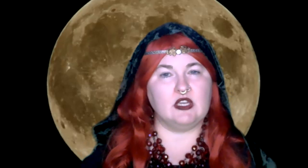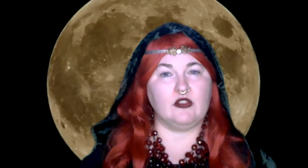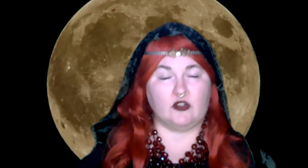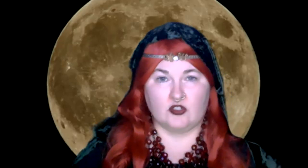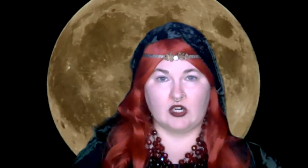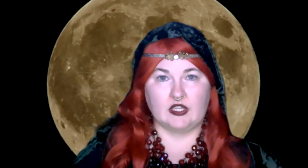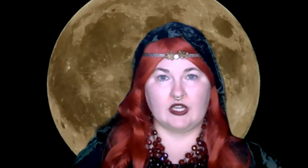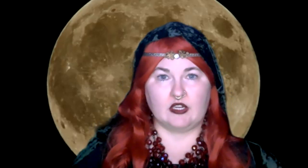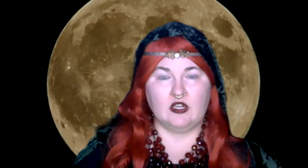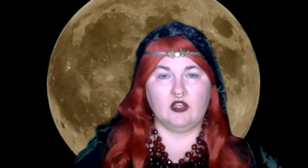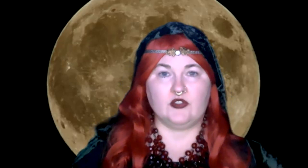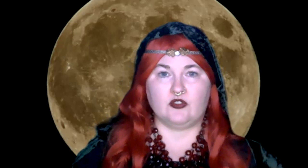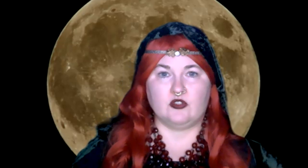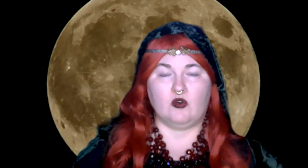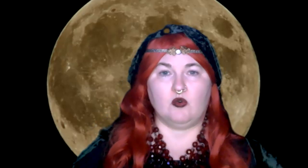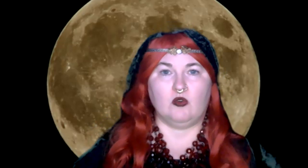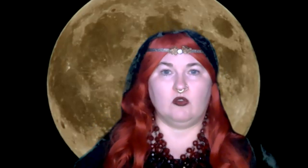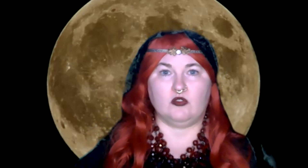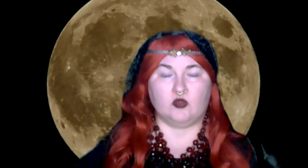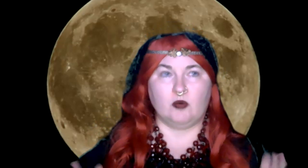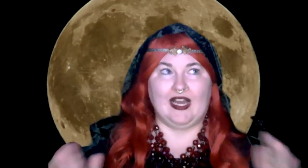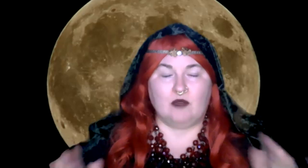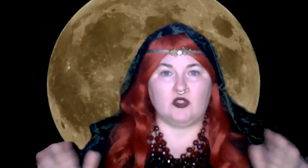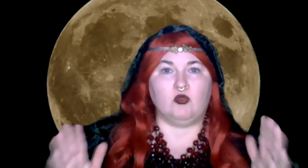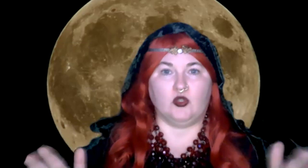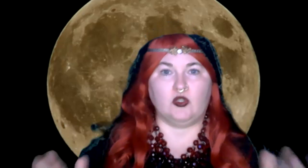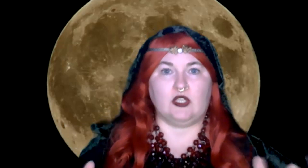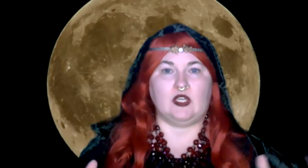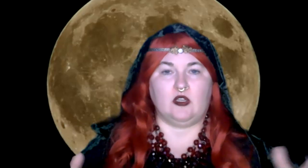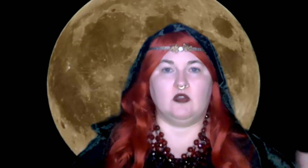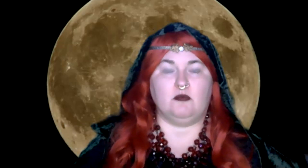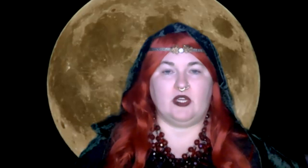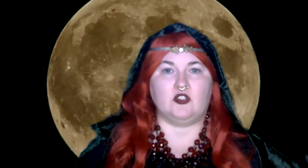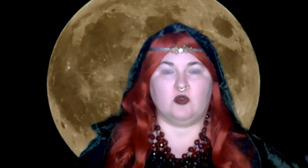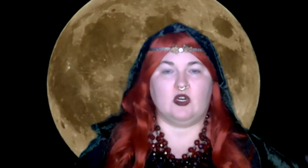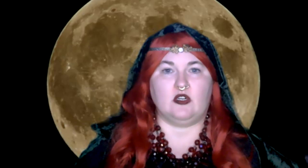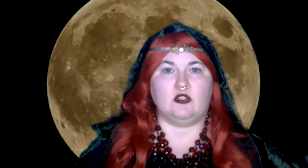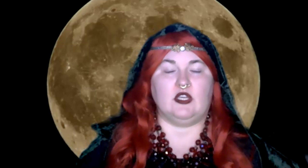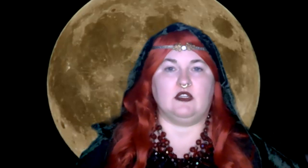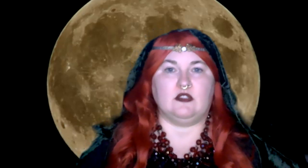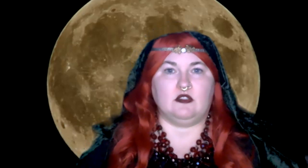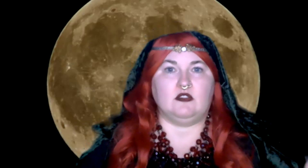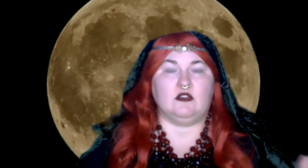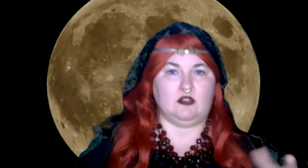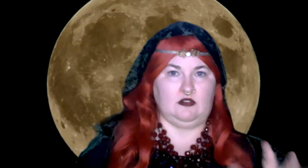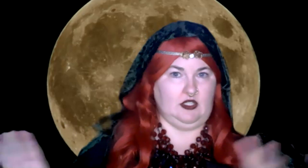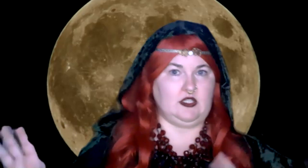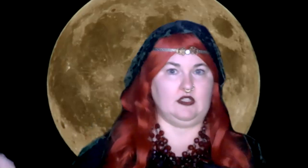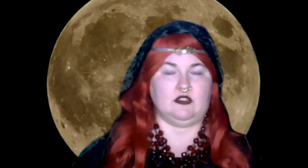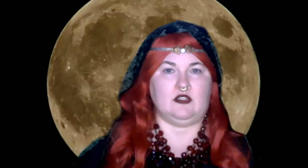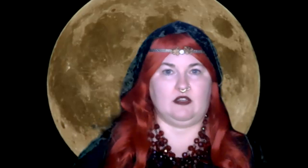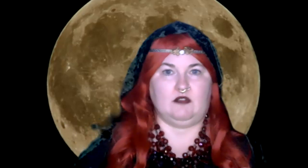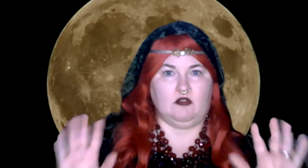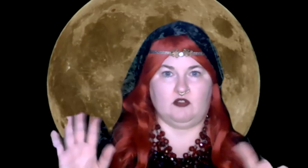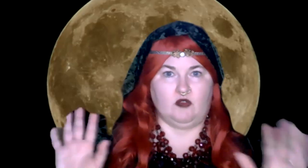ones that are struggling. So Storm absolutely made sure that these